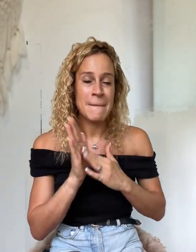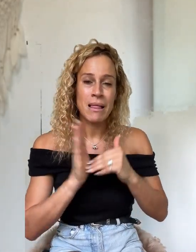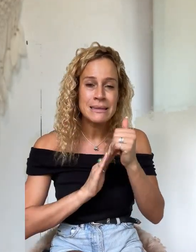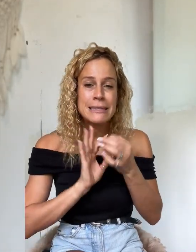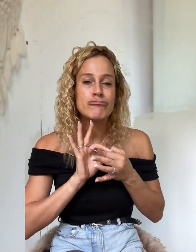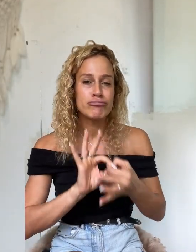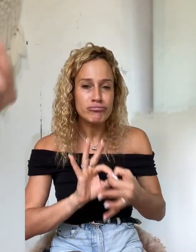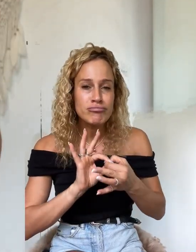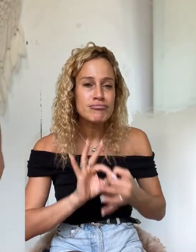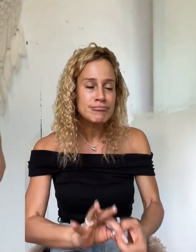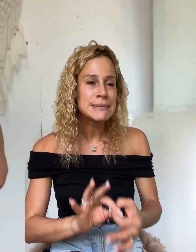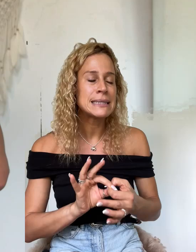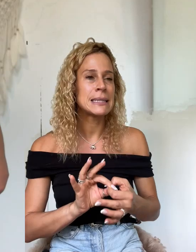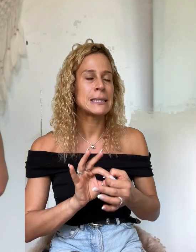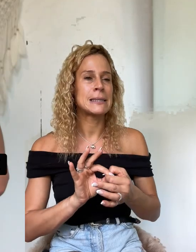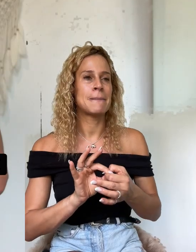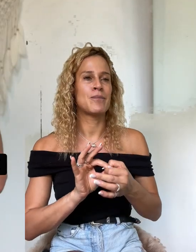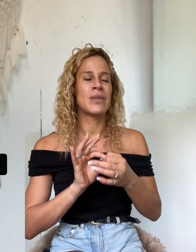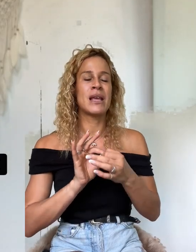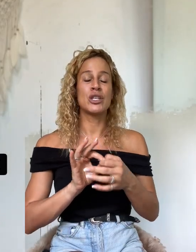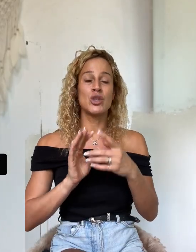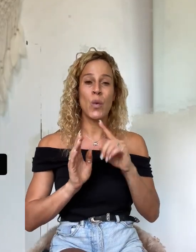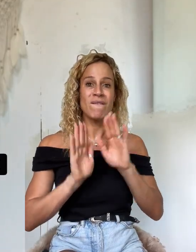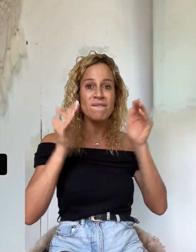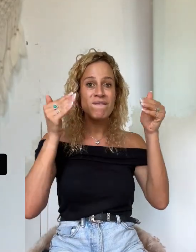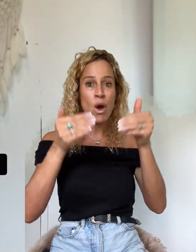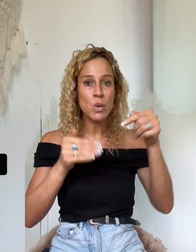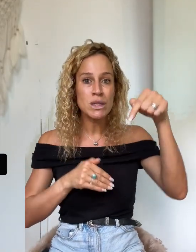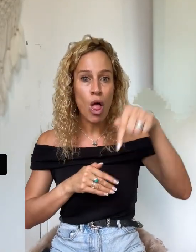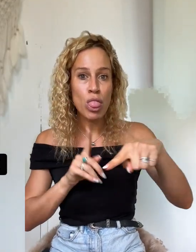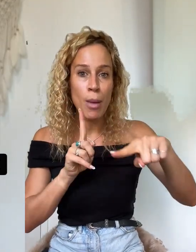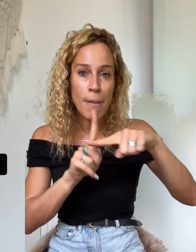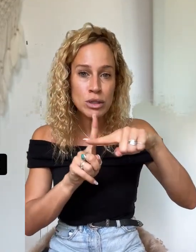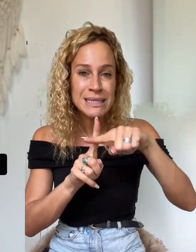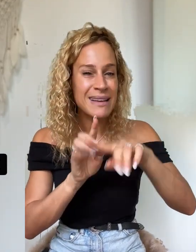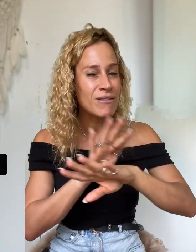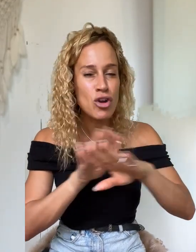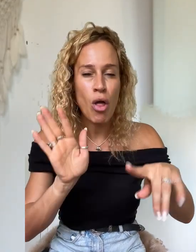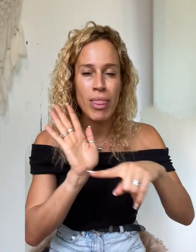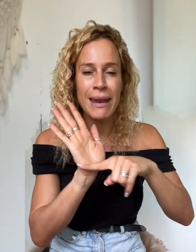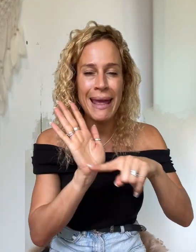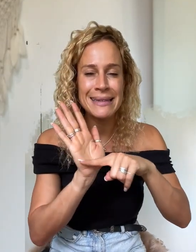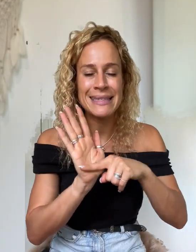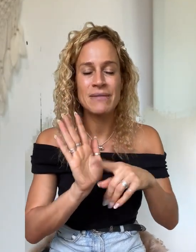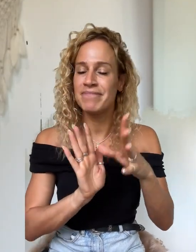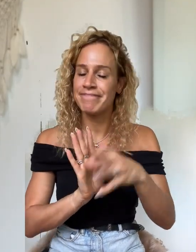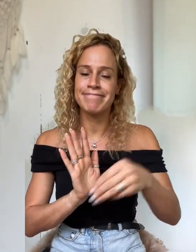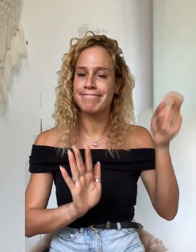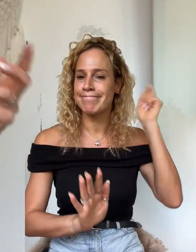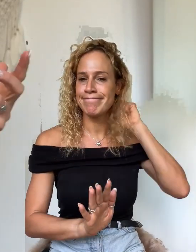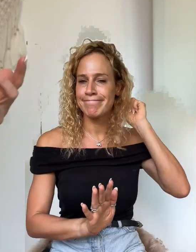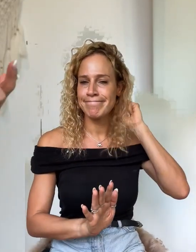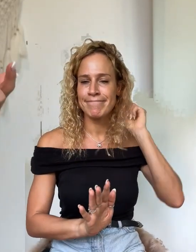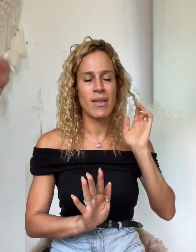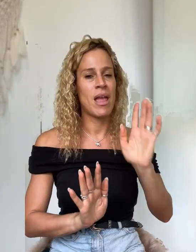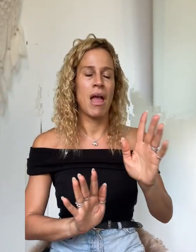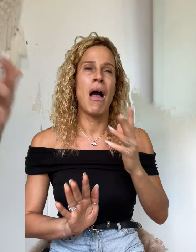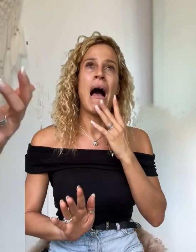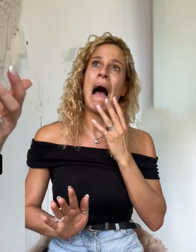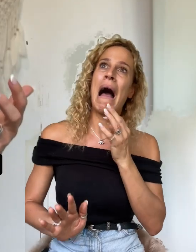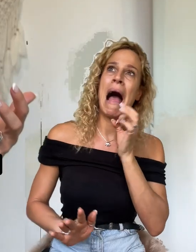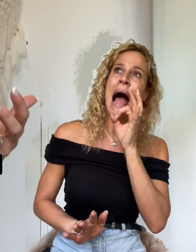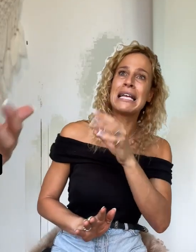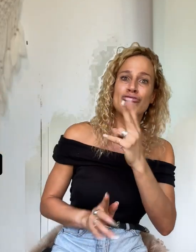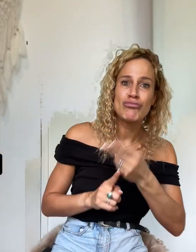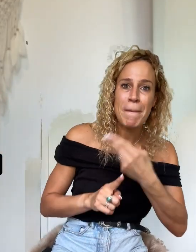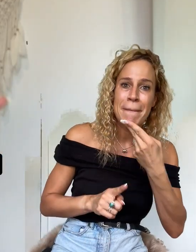skill. So keep them at the forefront of your mind and keep the negative shit that we like to think about ourselves, like, I'm making too